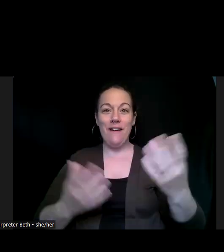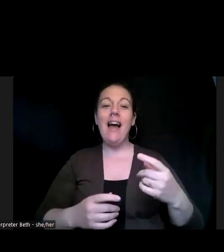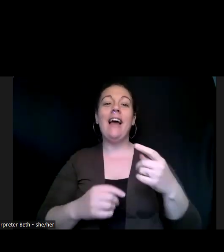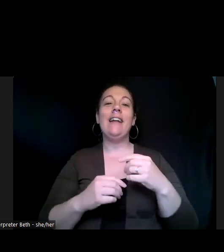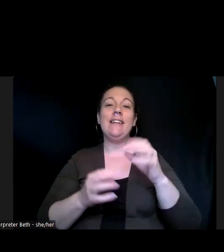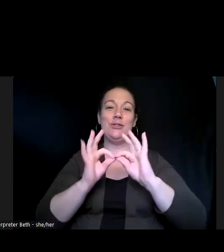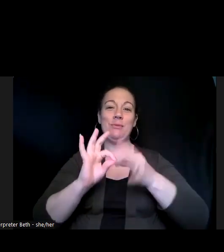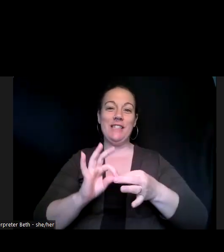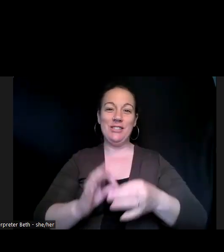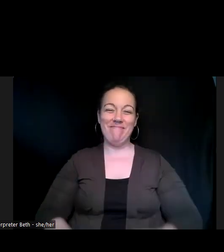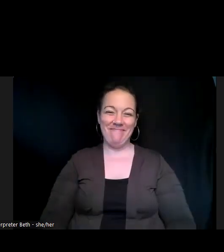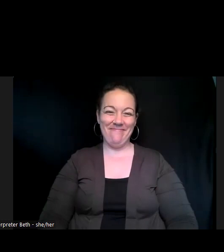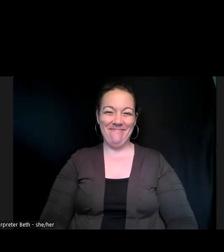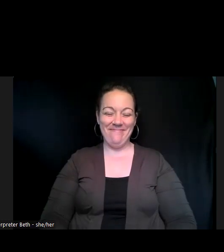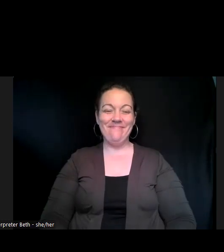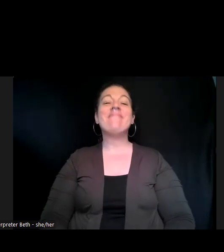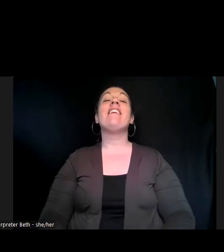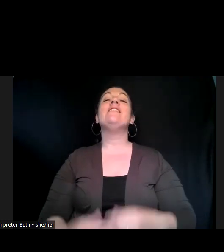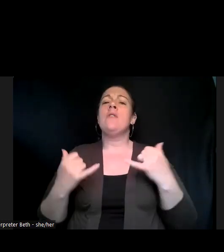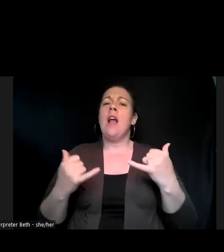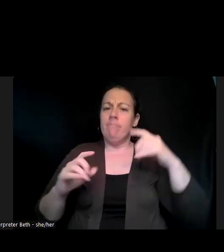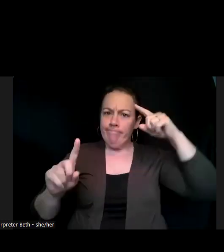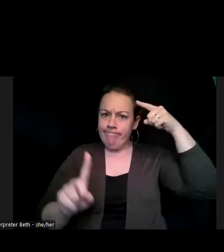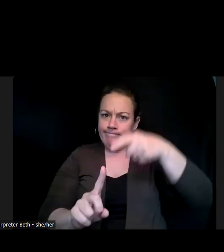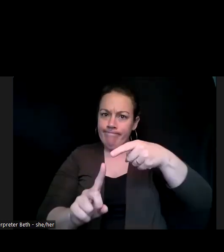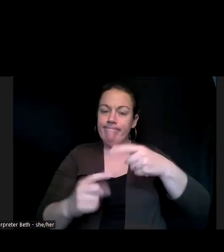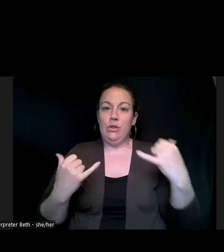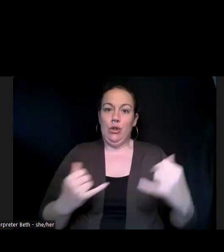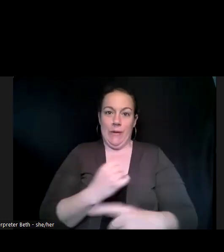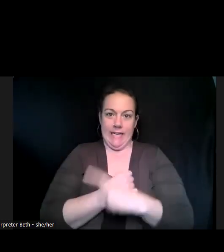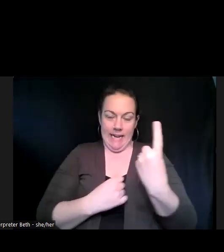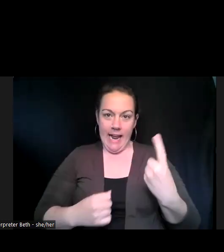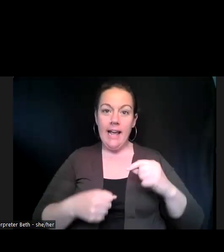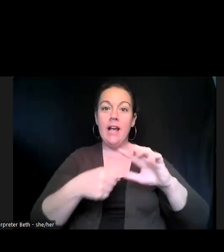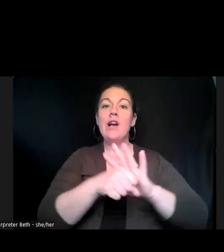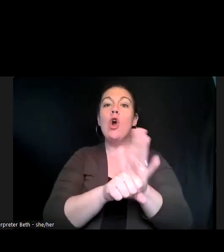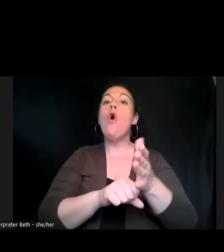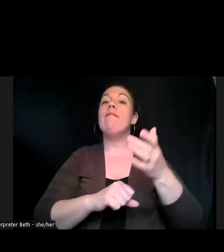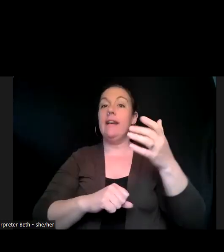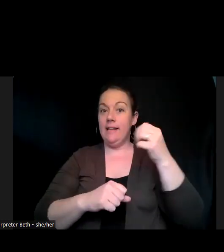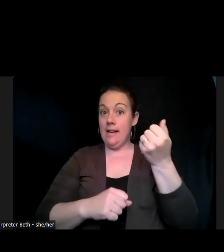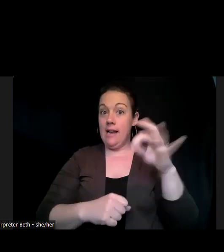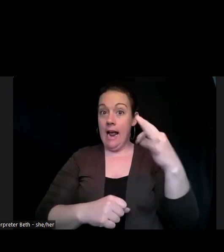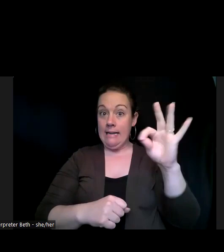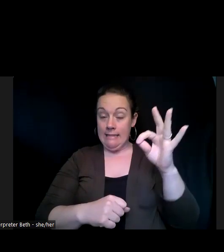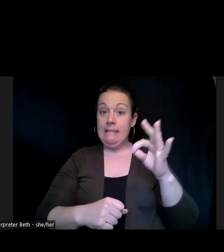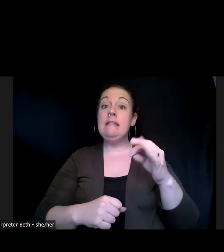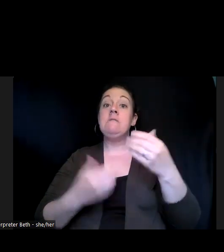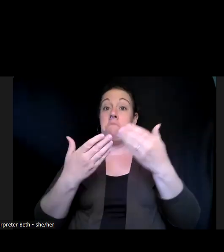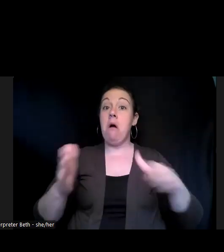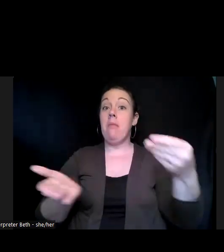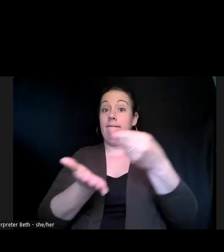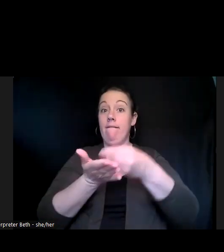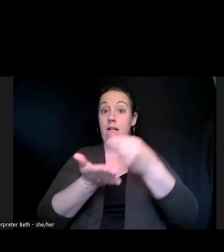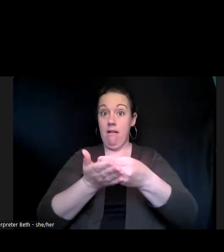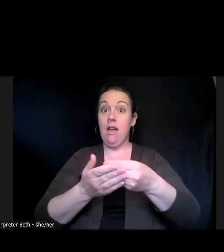So let's get to the meat of this conversation. Although COVID-19 public health emergency ended in May, I think that most of us can look